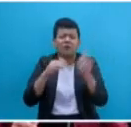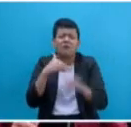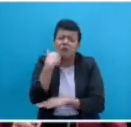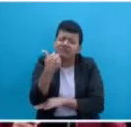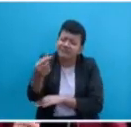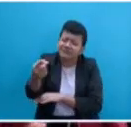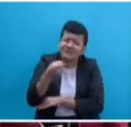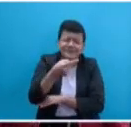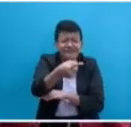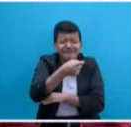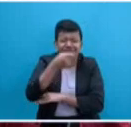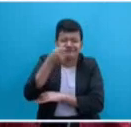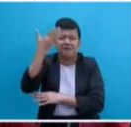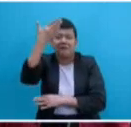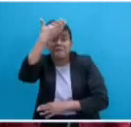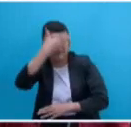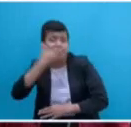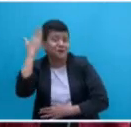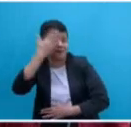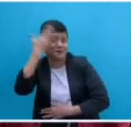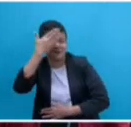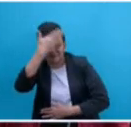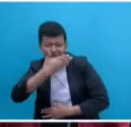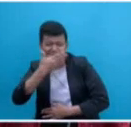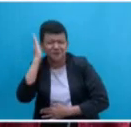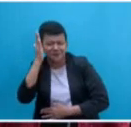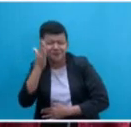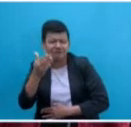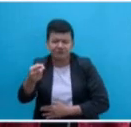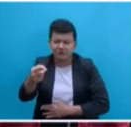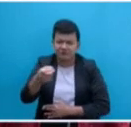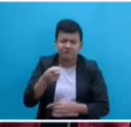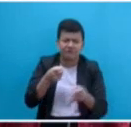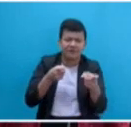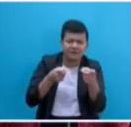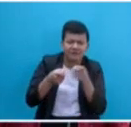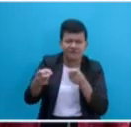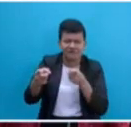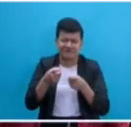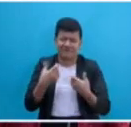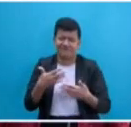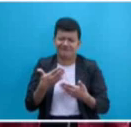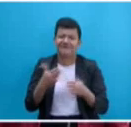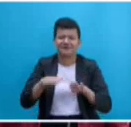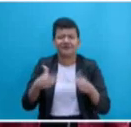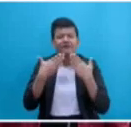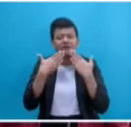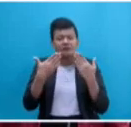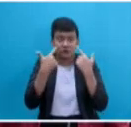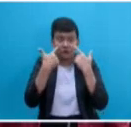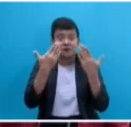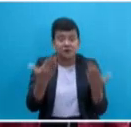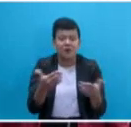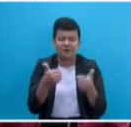in Botswana. Congratulations, Mrs. Shrimati Prasad, and thank you for demonstrating the kind of love we must all